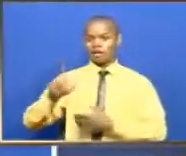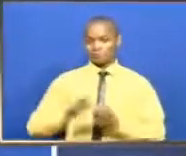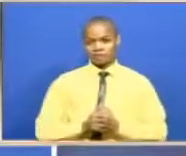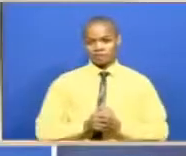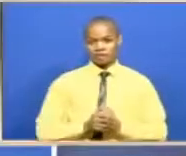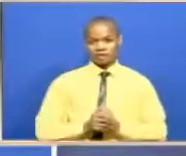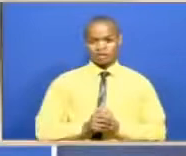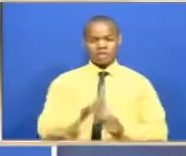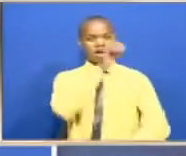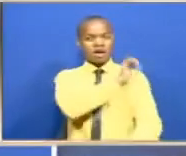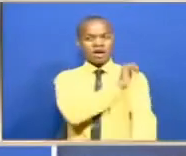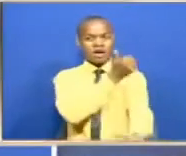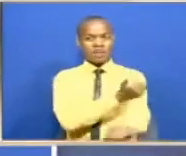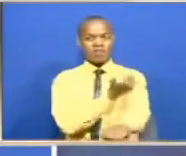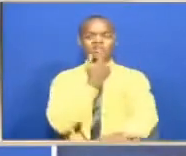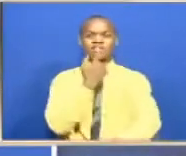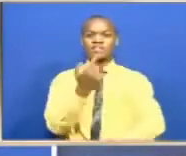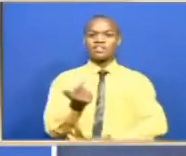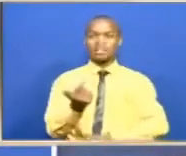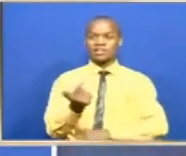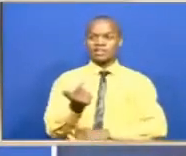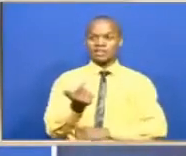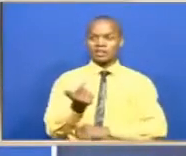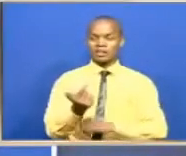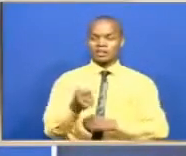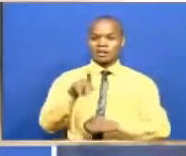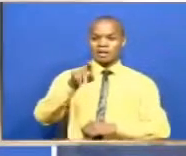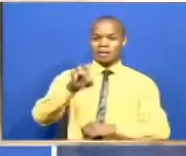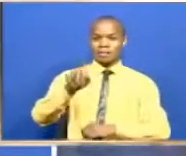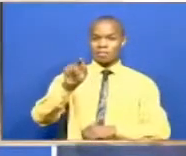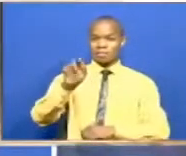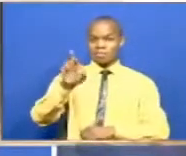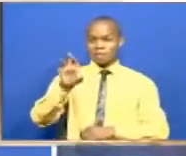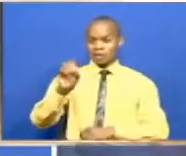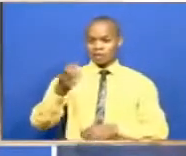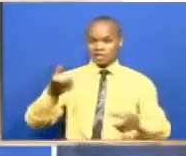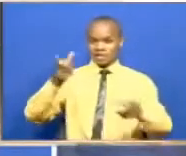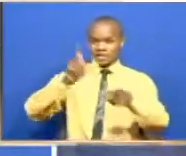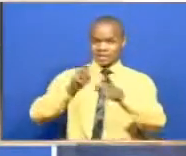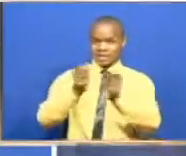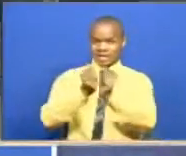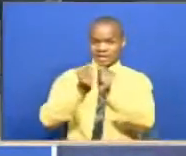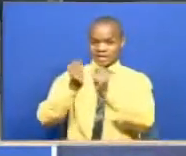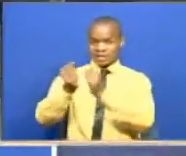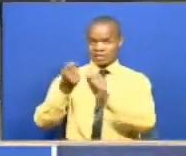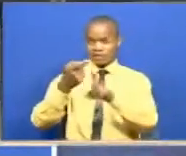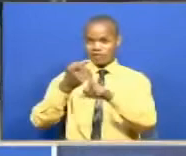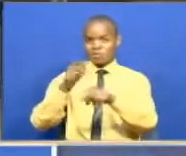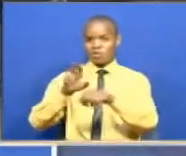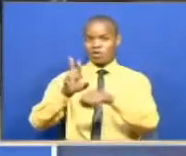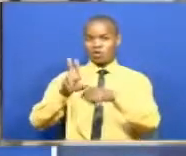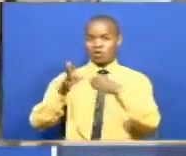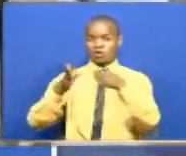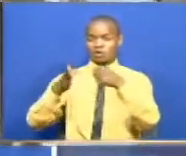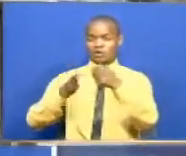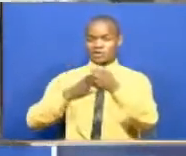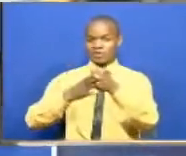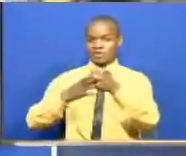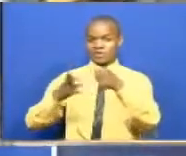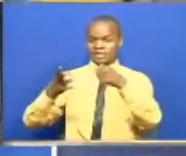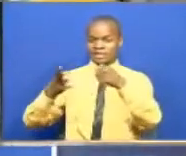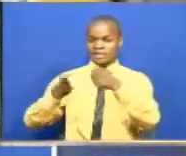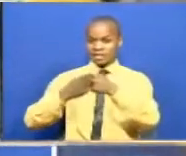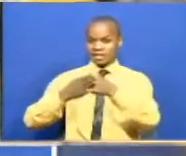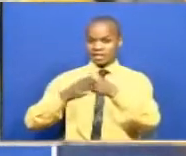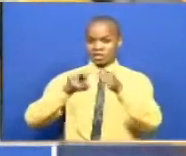says Super Petrol increased by 14.18% from $279 per cubic meter in